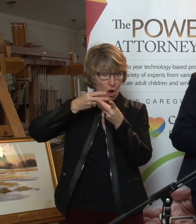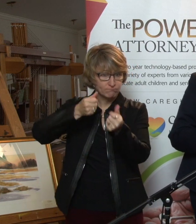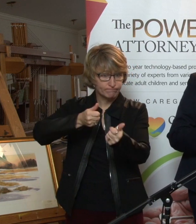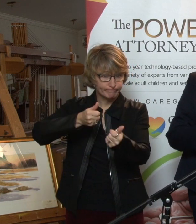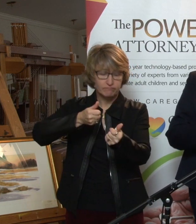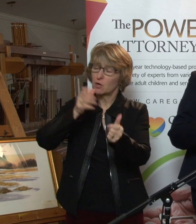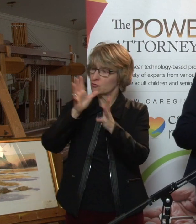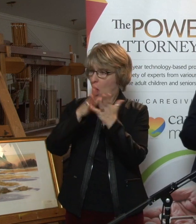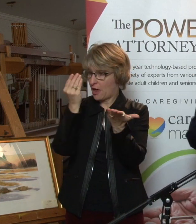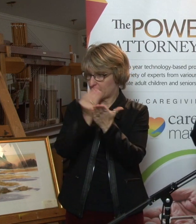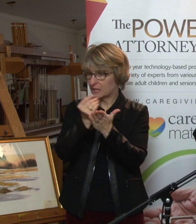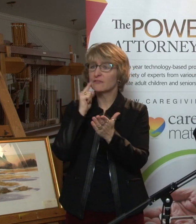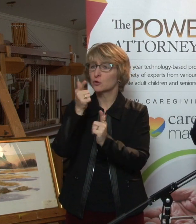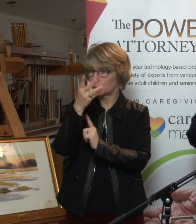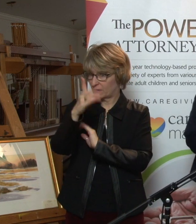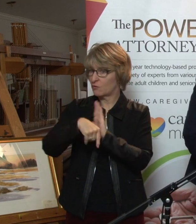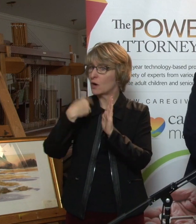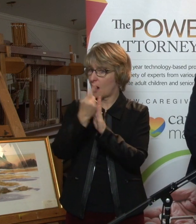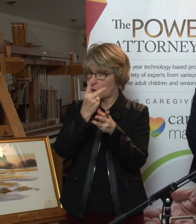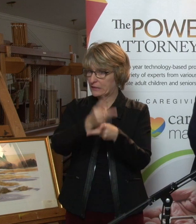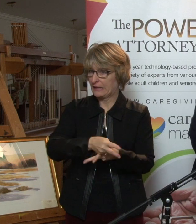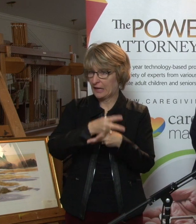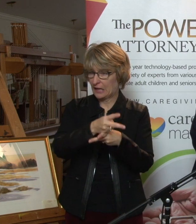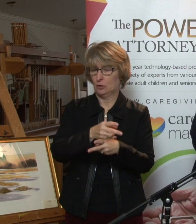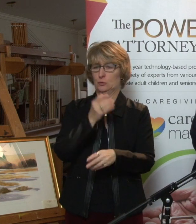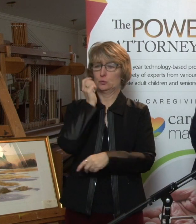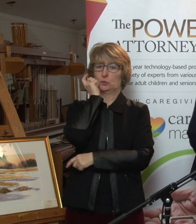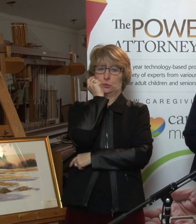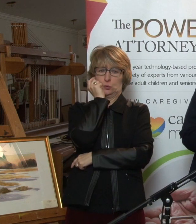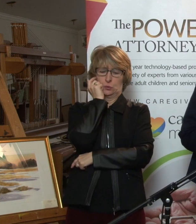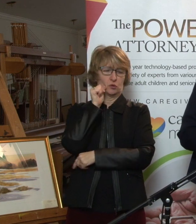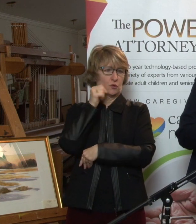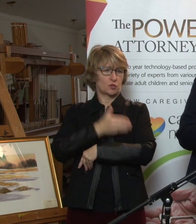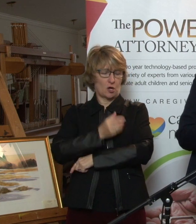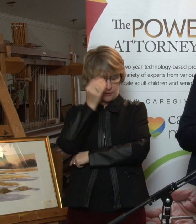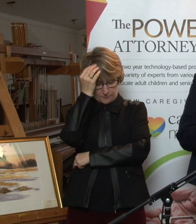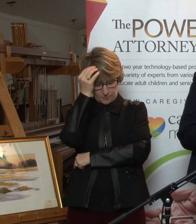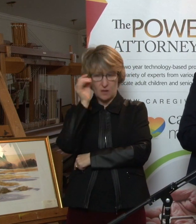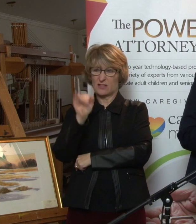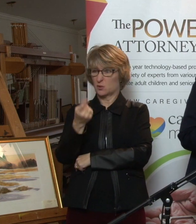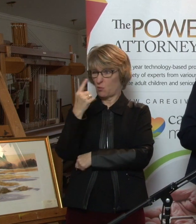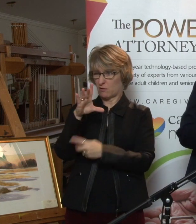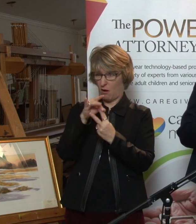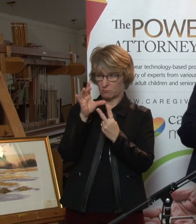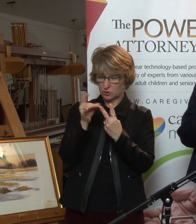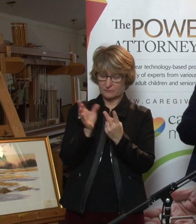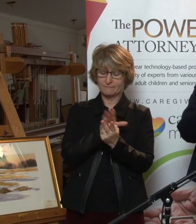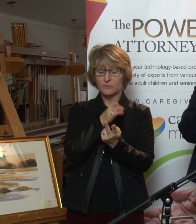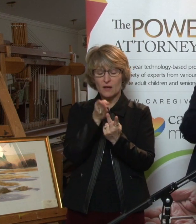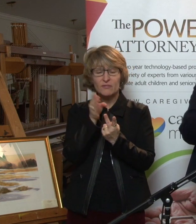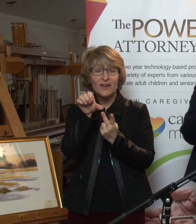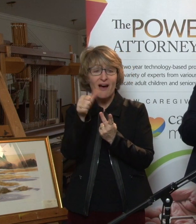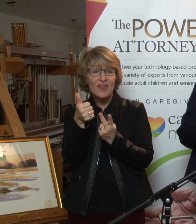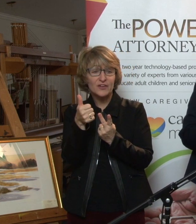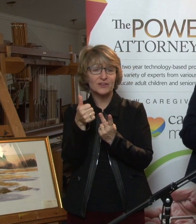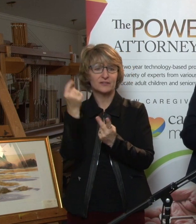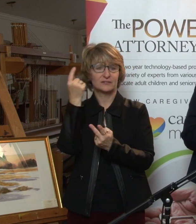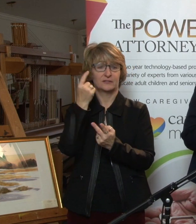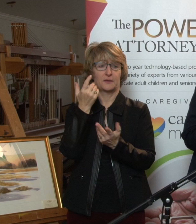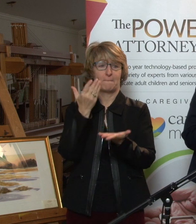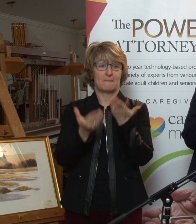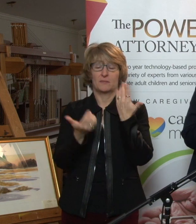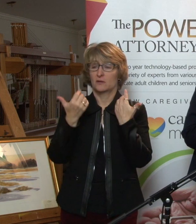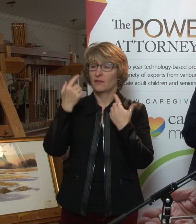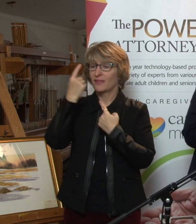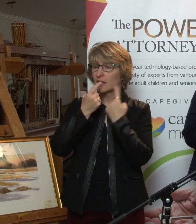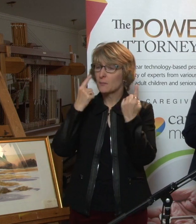money. So that was one option for the daughter. The other was to try and combine things